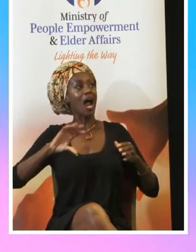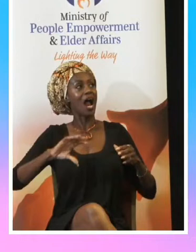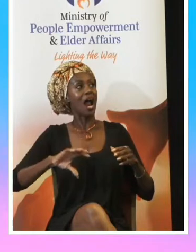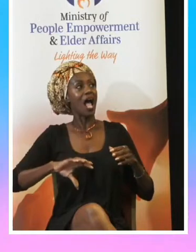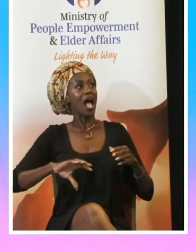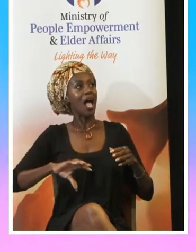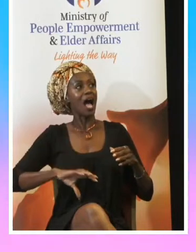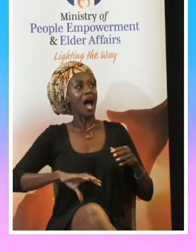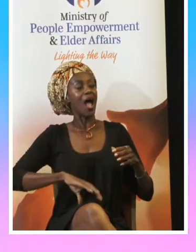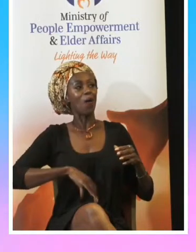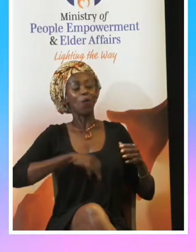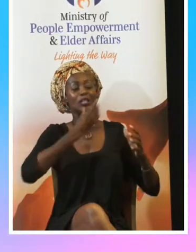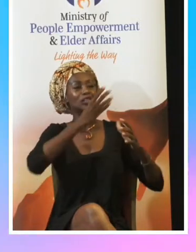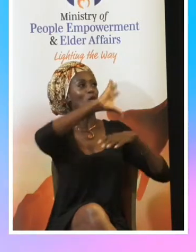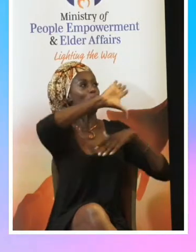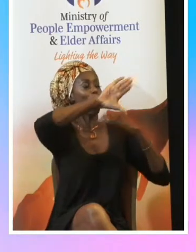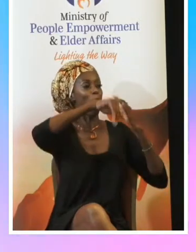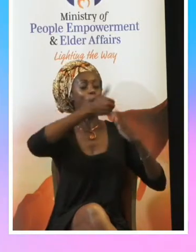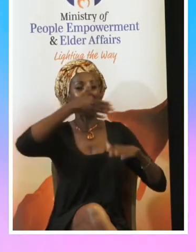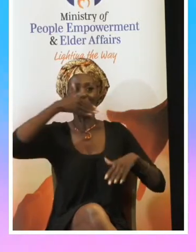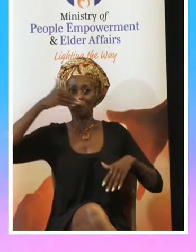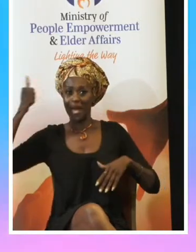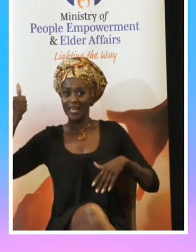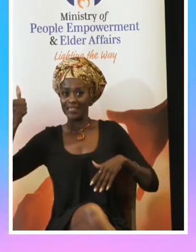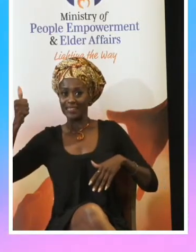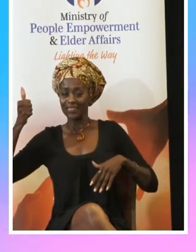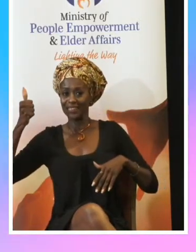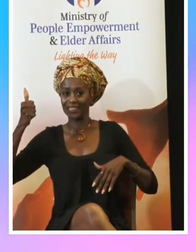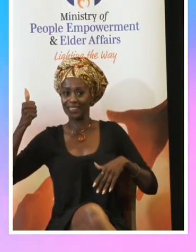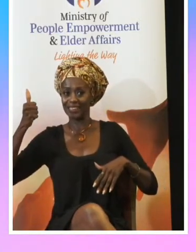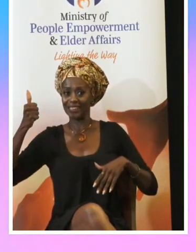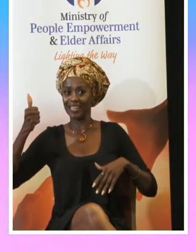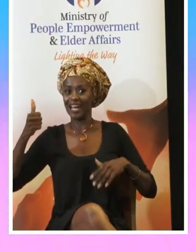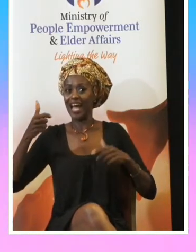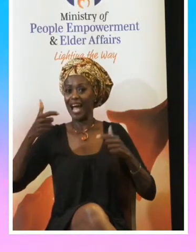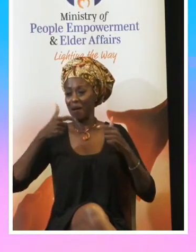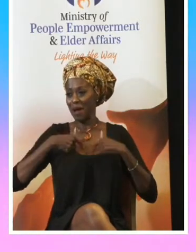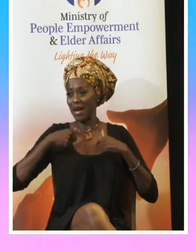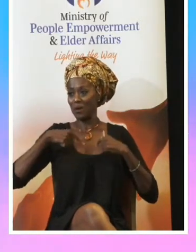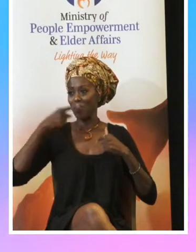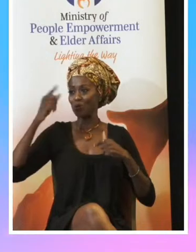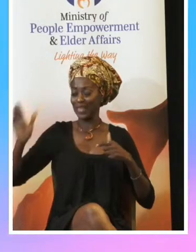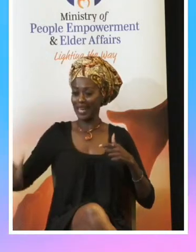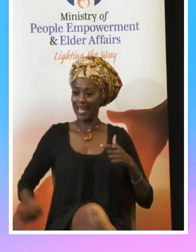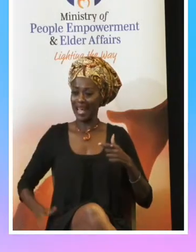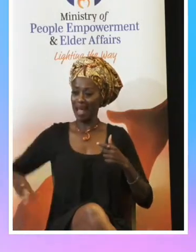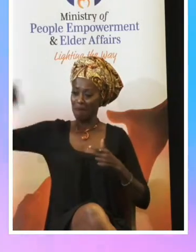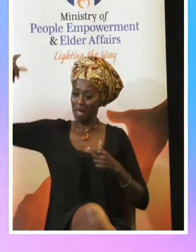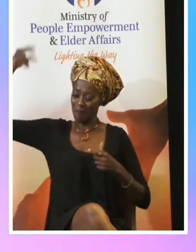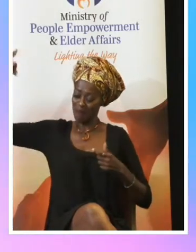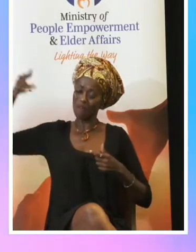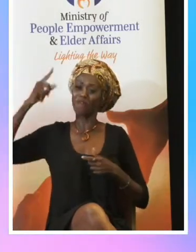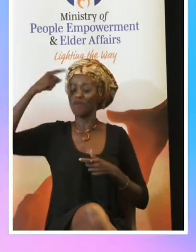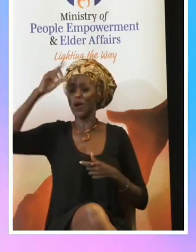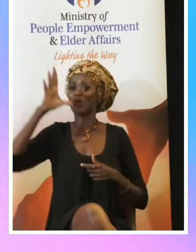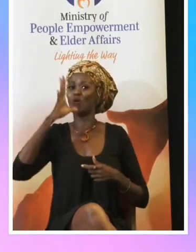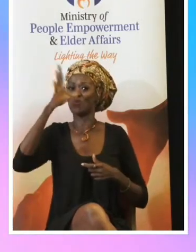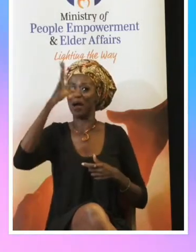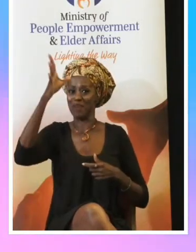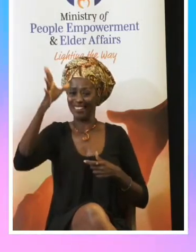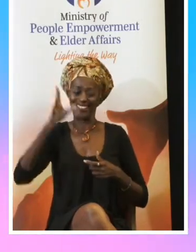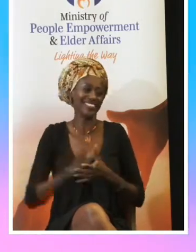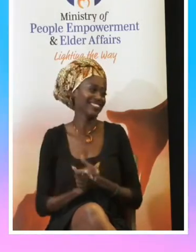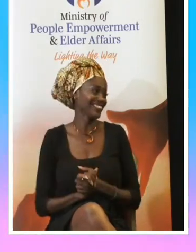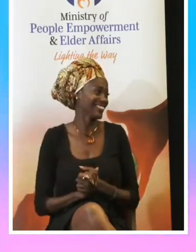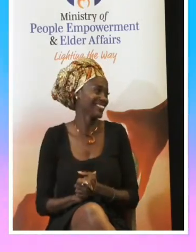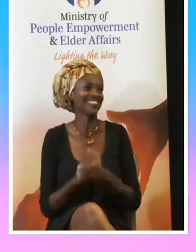all the best. I'm the one who raised the three cheers for your grandmother. Thank you. Thank you. You made me cry,